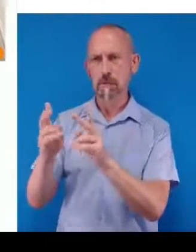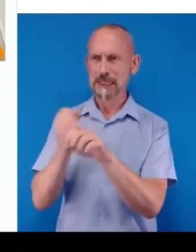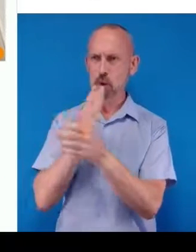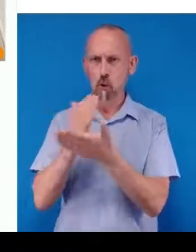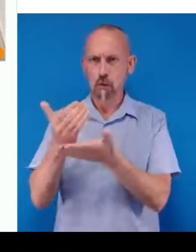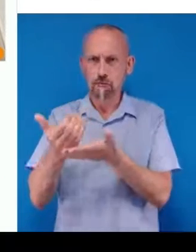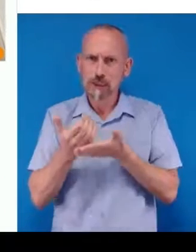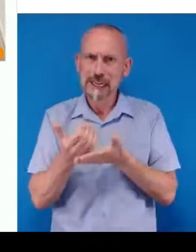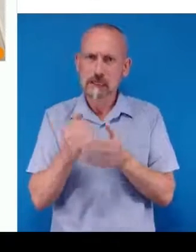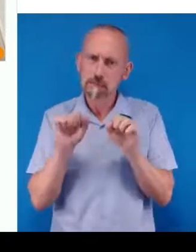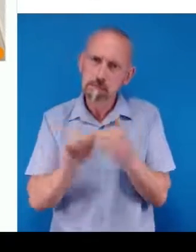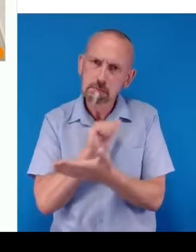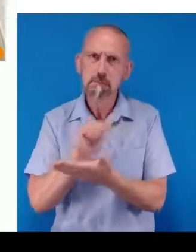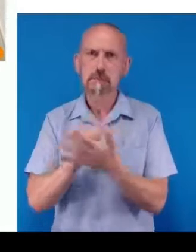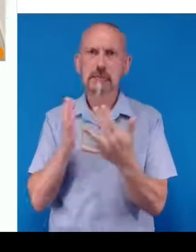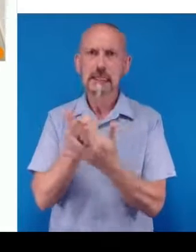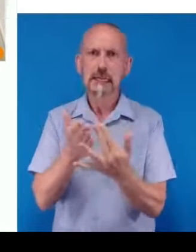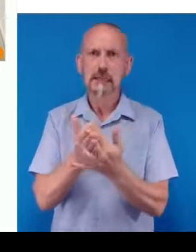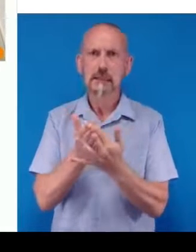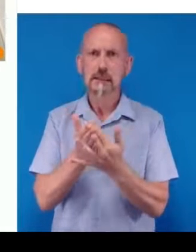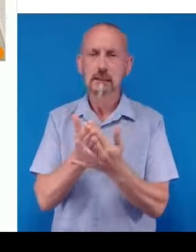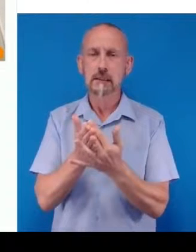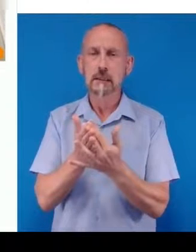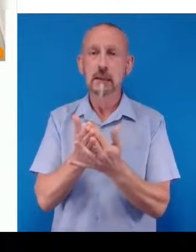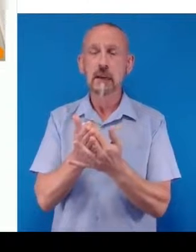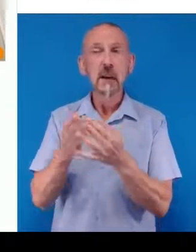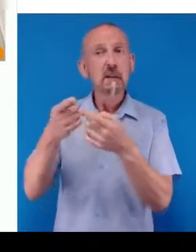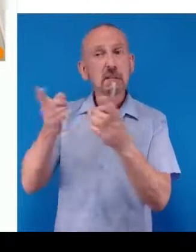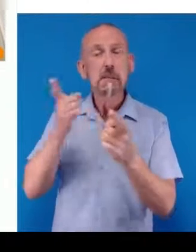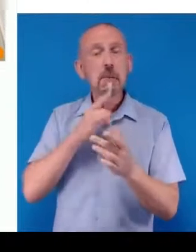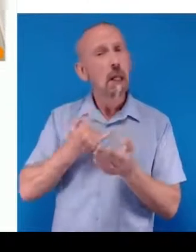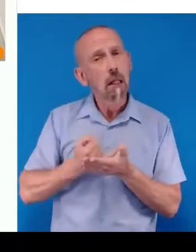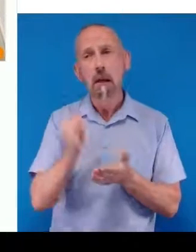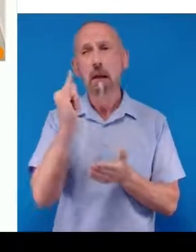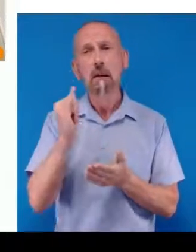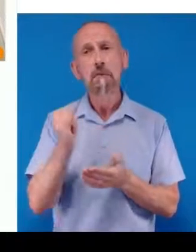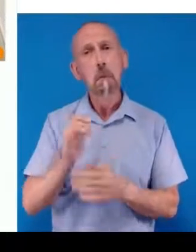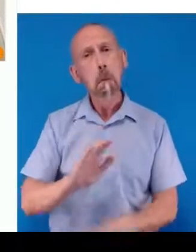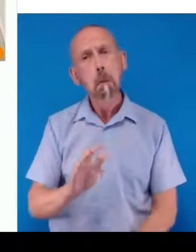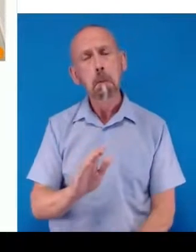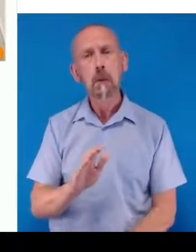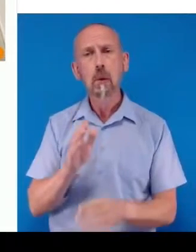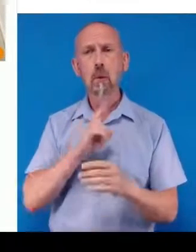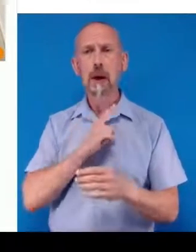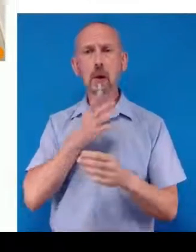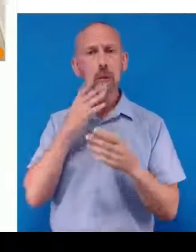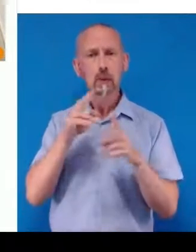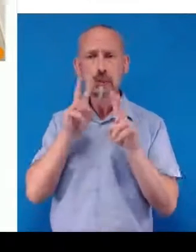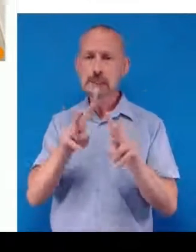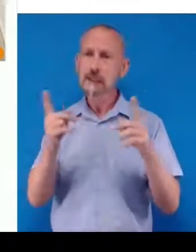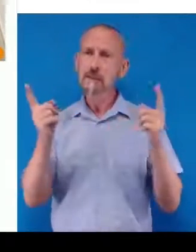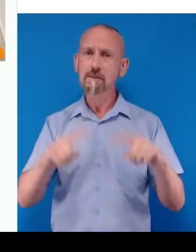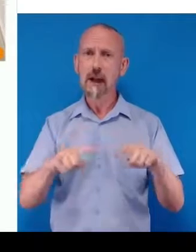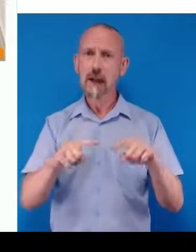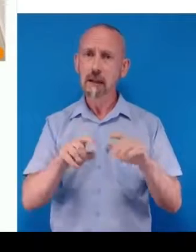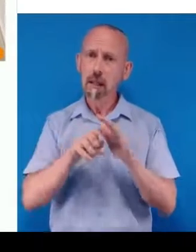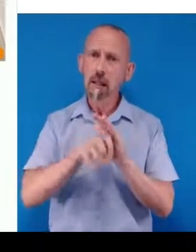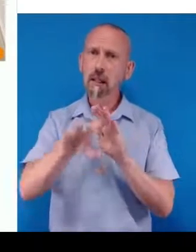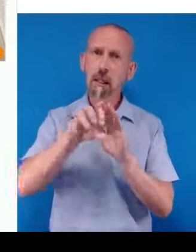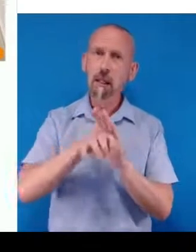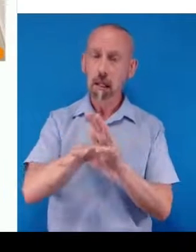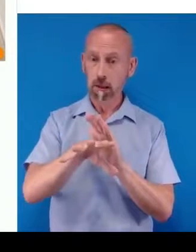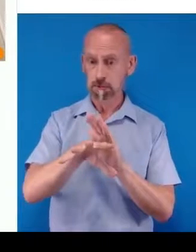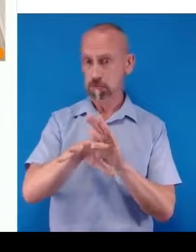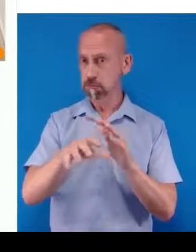that, because once you see the final feed, it actually looks great. Yeah, and one thing we also want to do